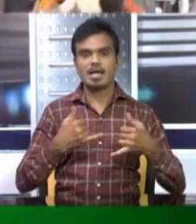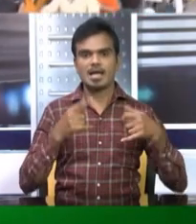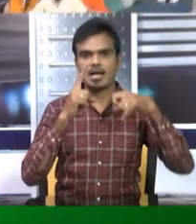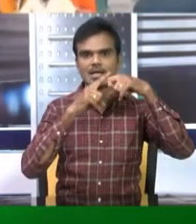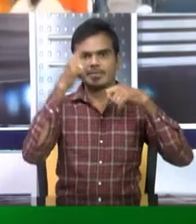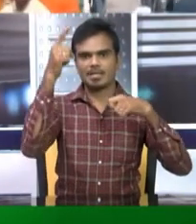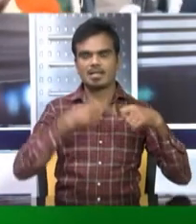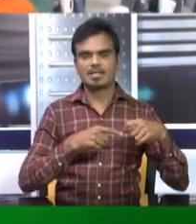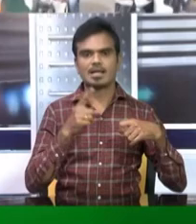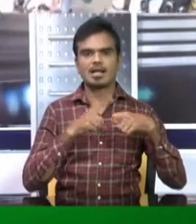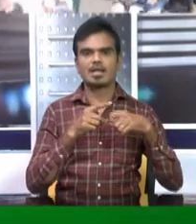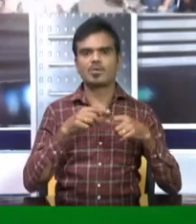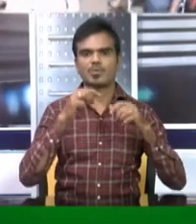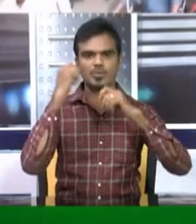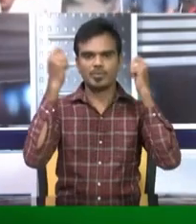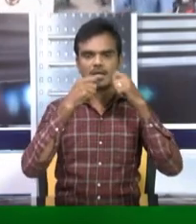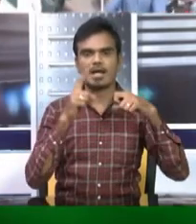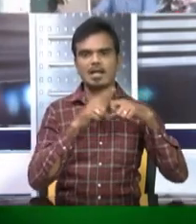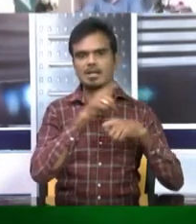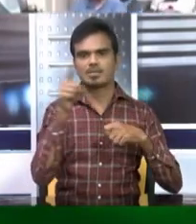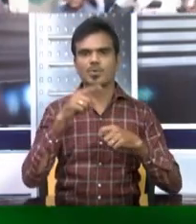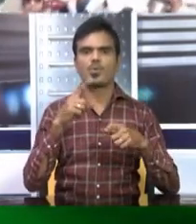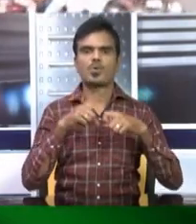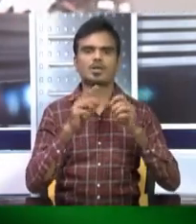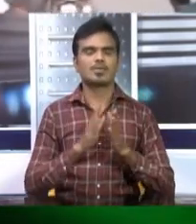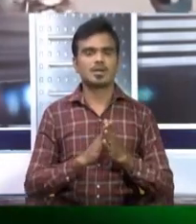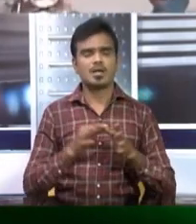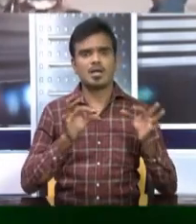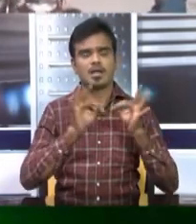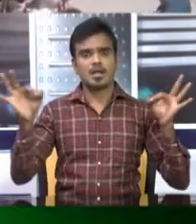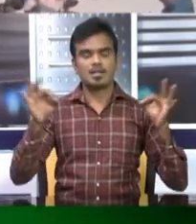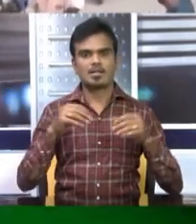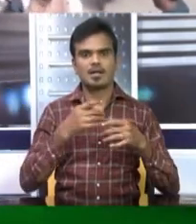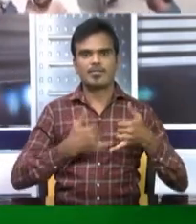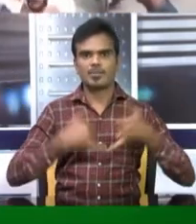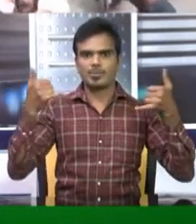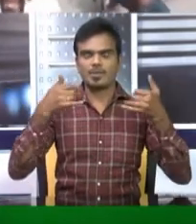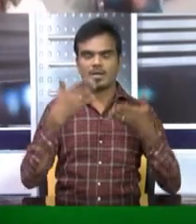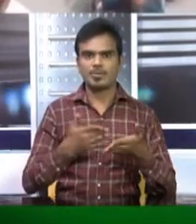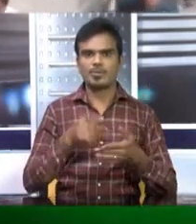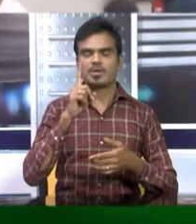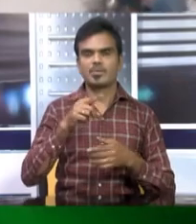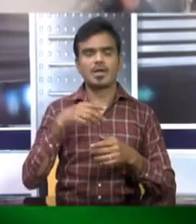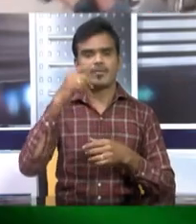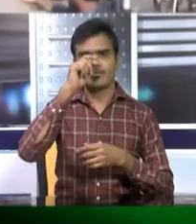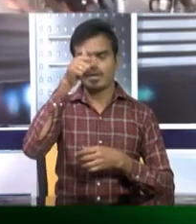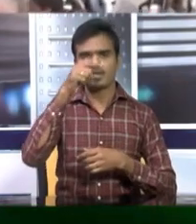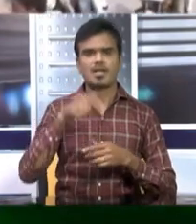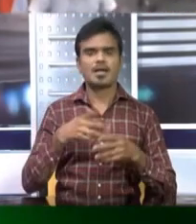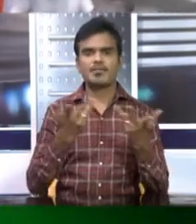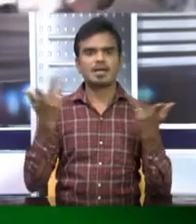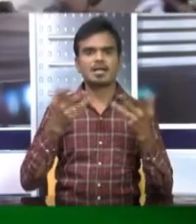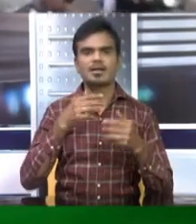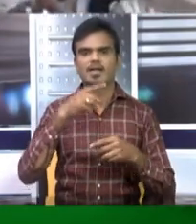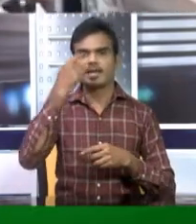Kanyakumari, and Kutch to Kohima, throughout the length and breadth of our country, and even in foreign countries wherever